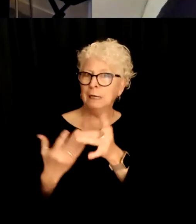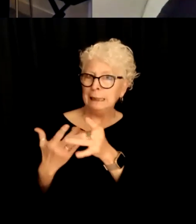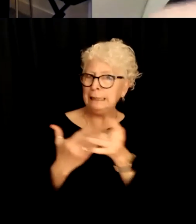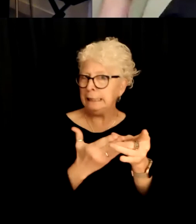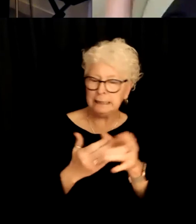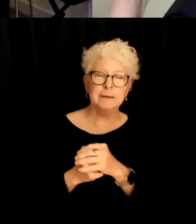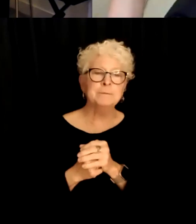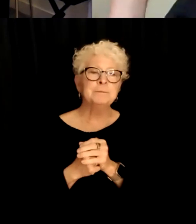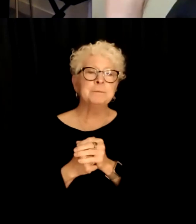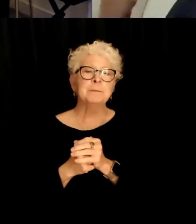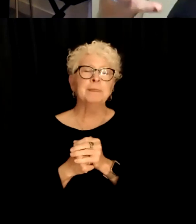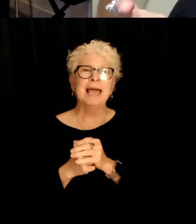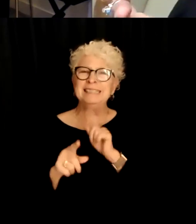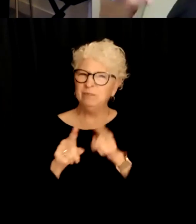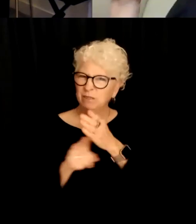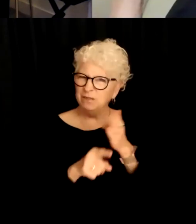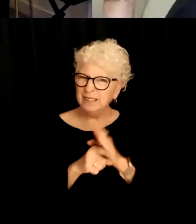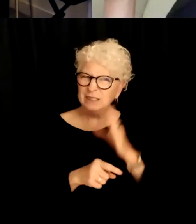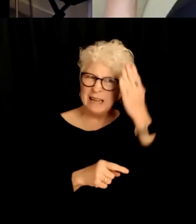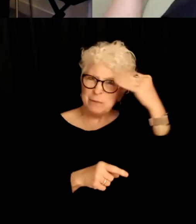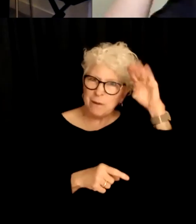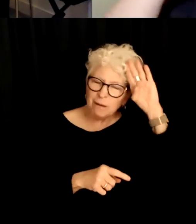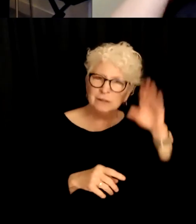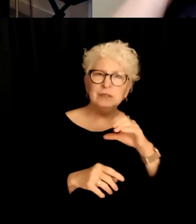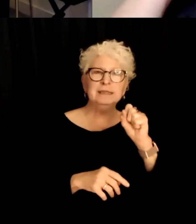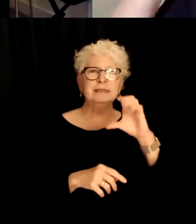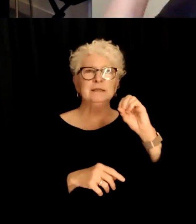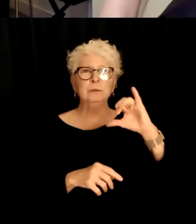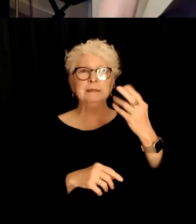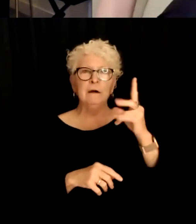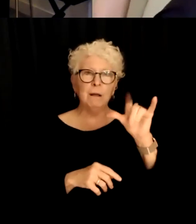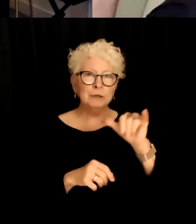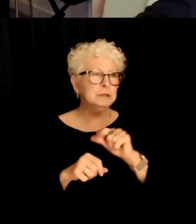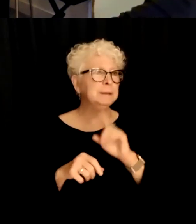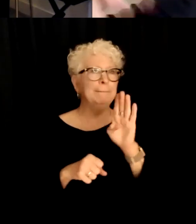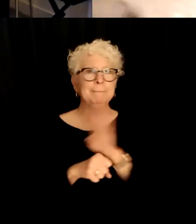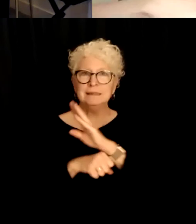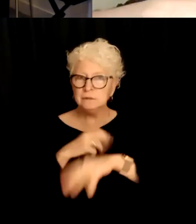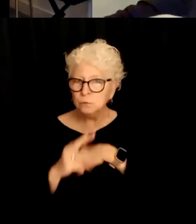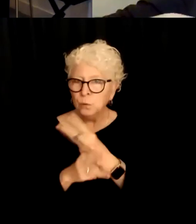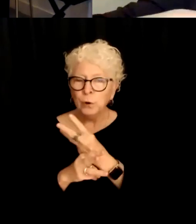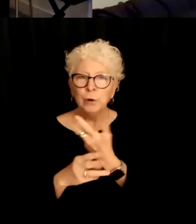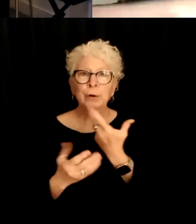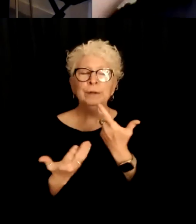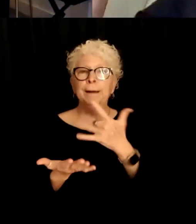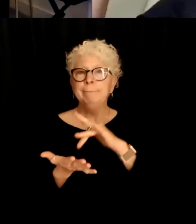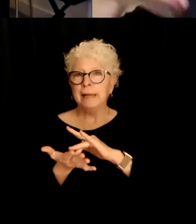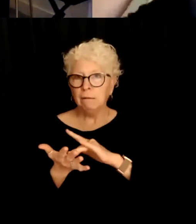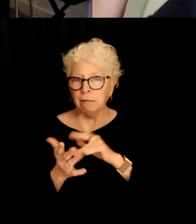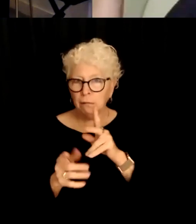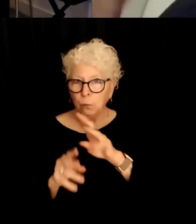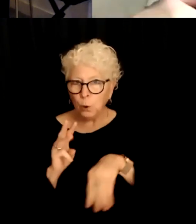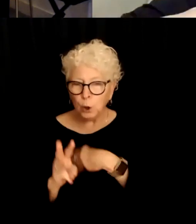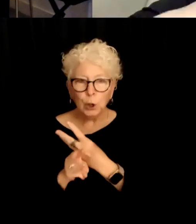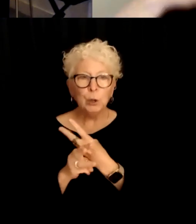and sociology and social sciences, but also drawn from industry, drawn from, and there are a lot